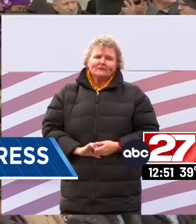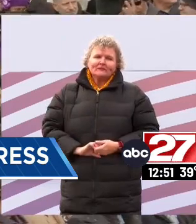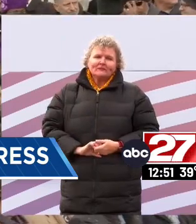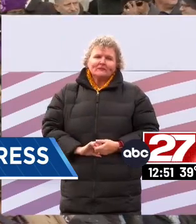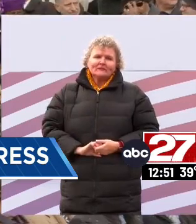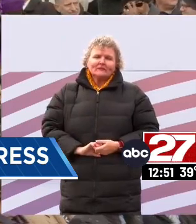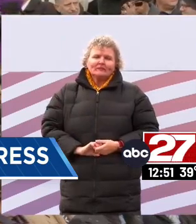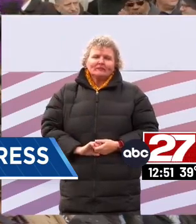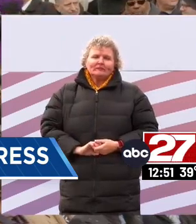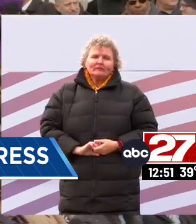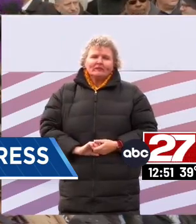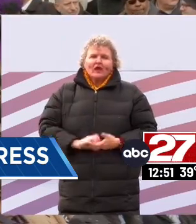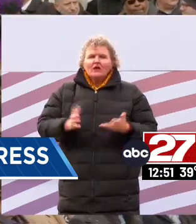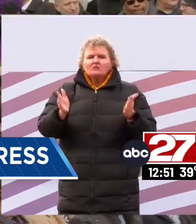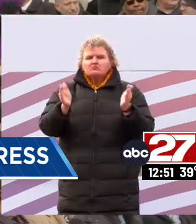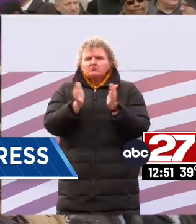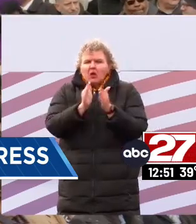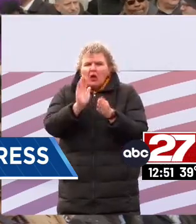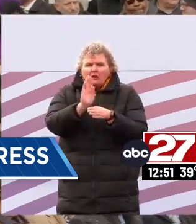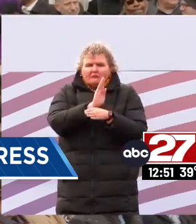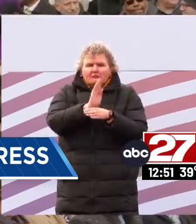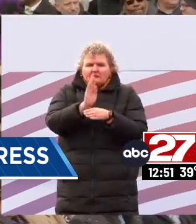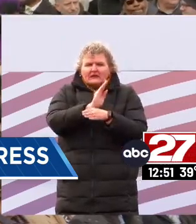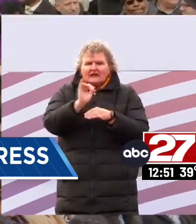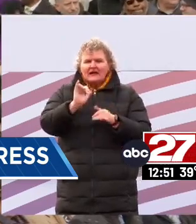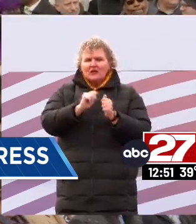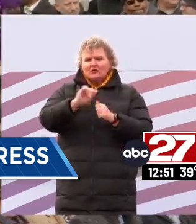The small business owners like Jared Betts, who